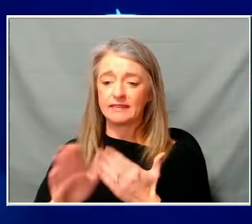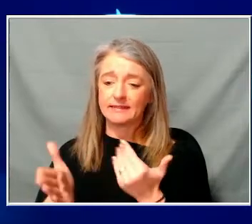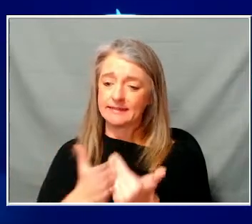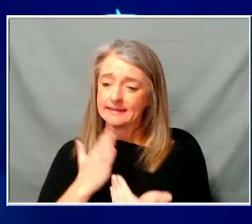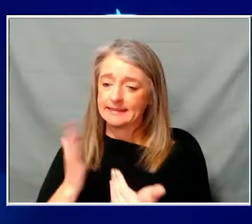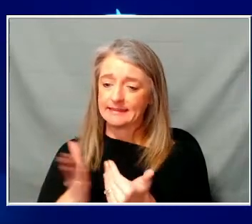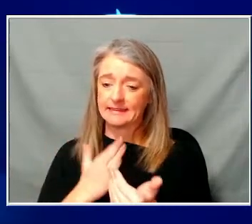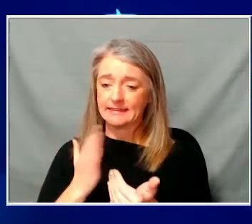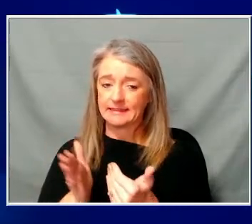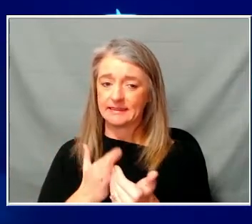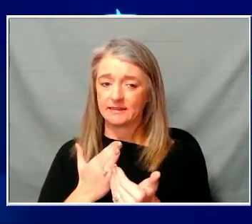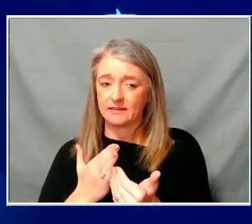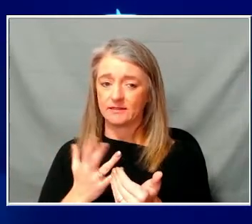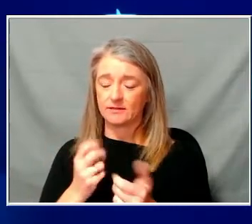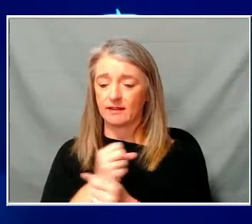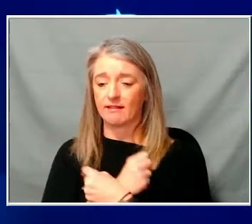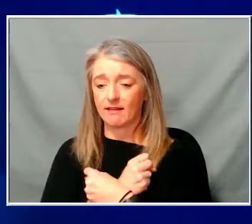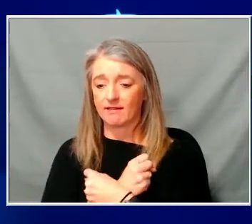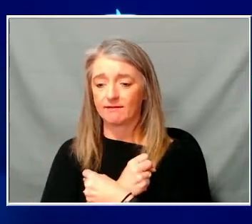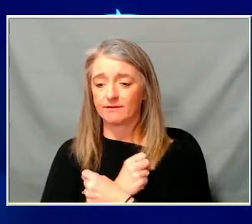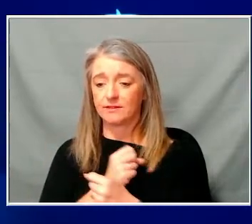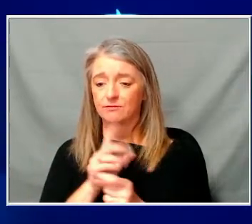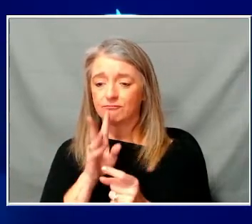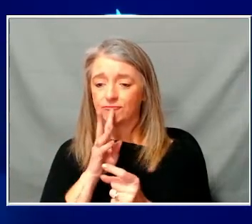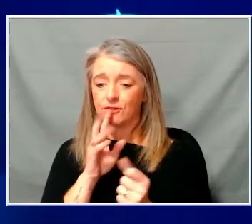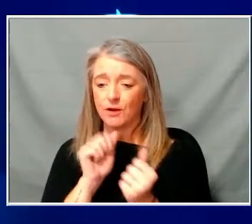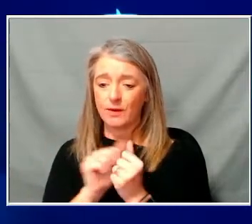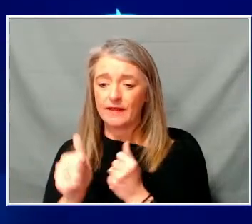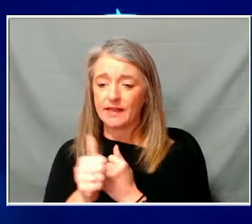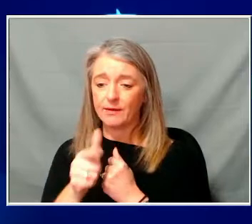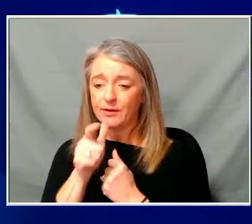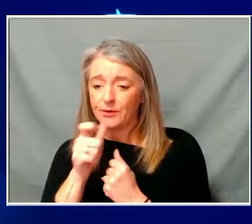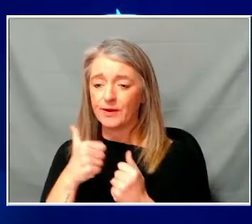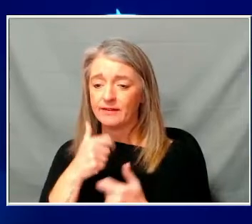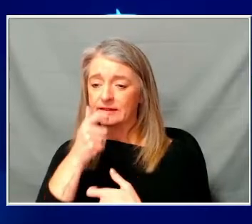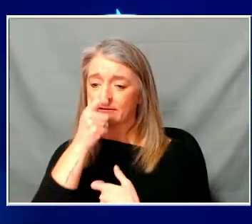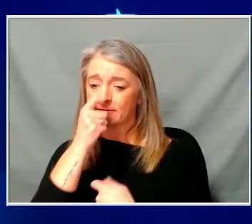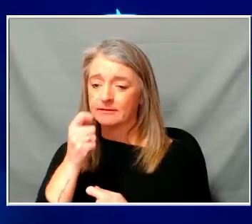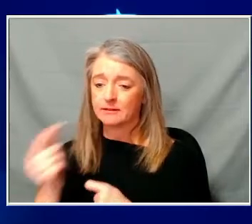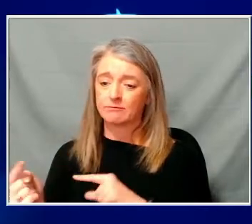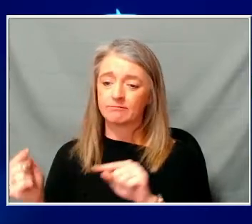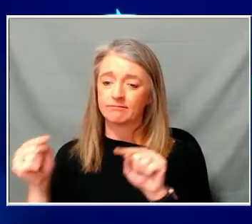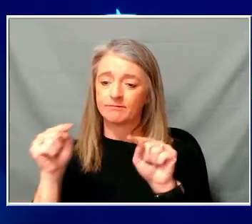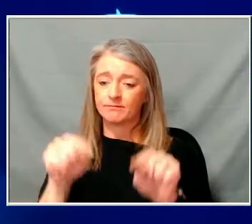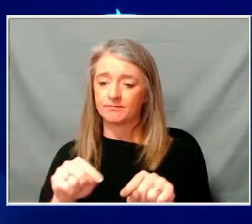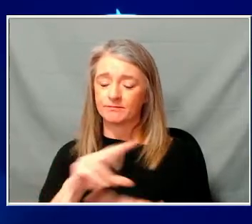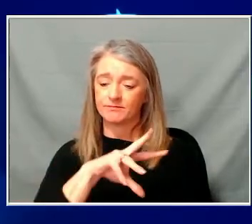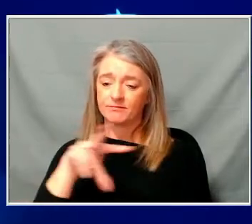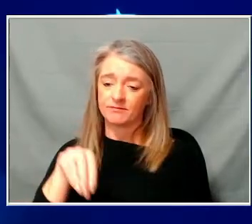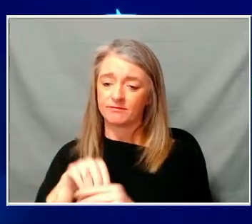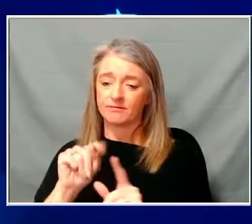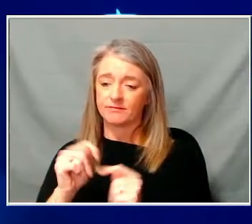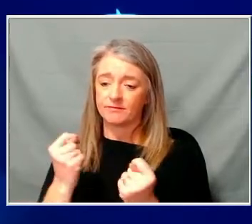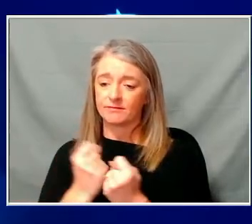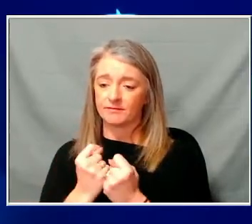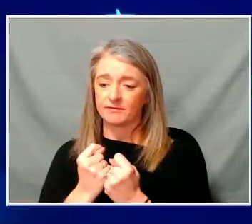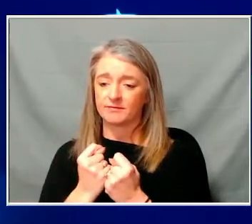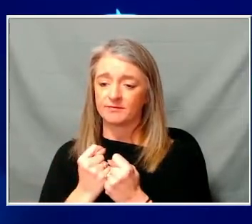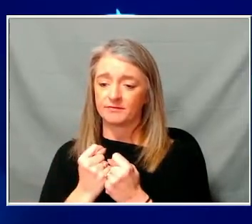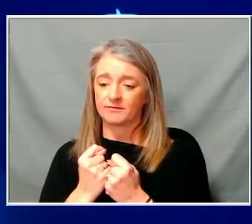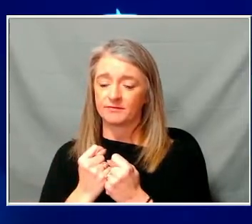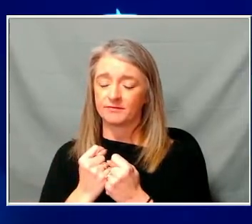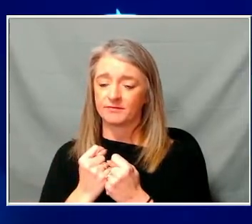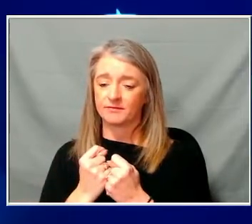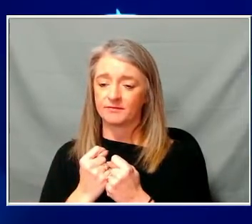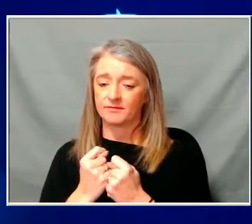and we would love to talk with anyone who has any interest in coming and being part of our team. We